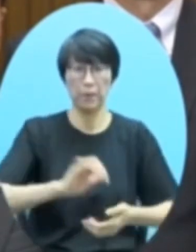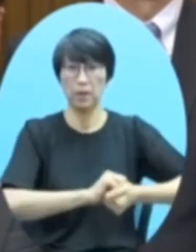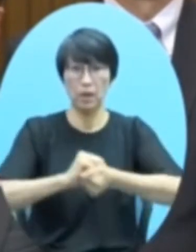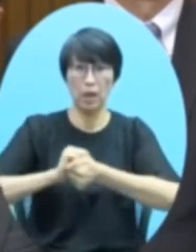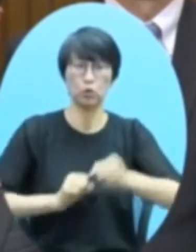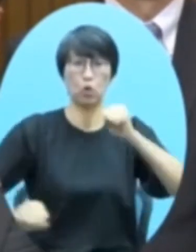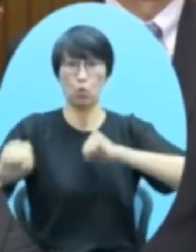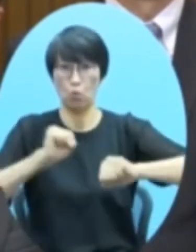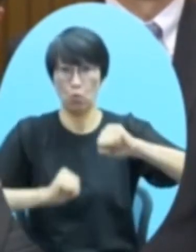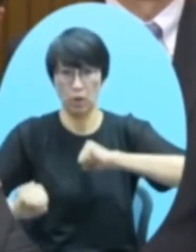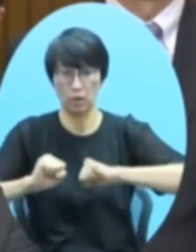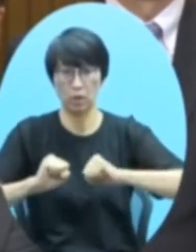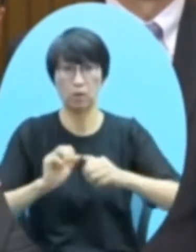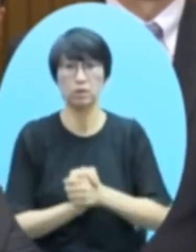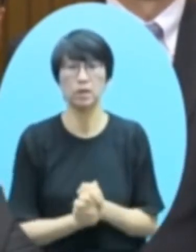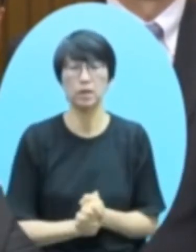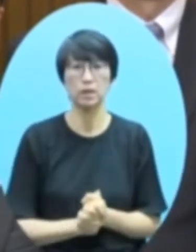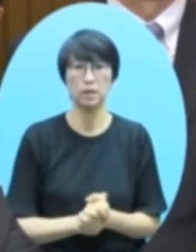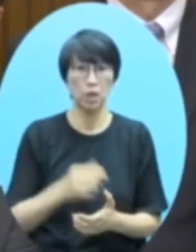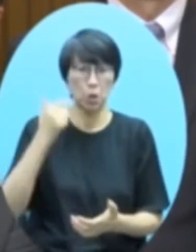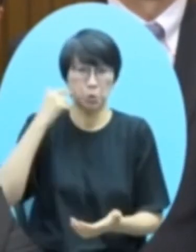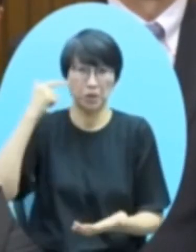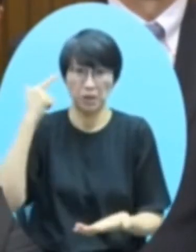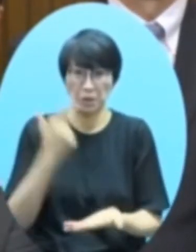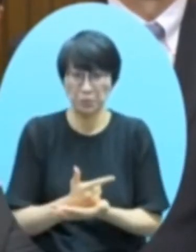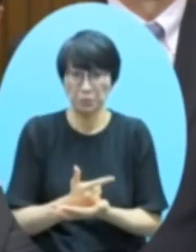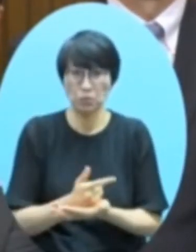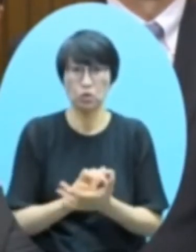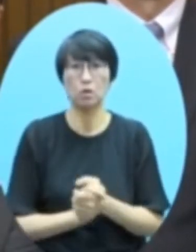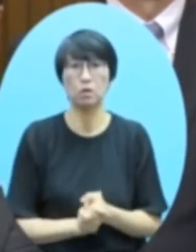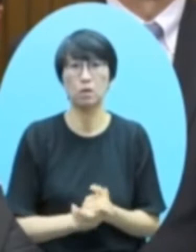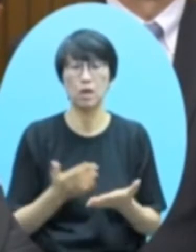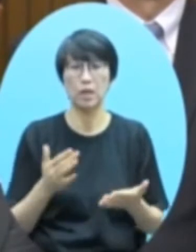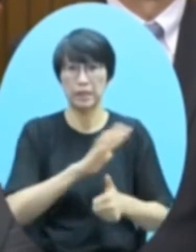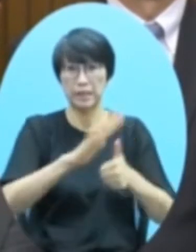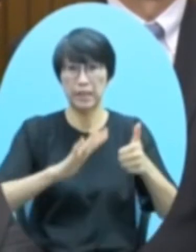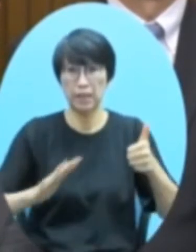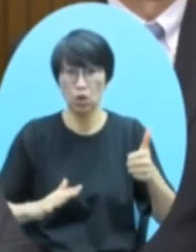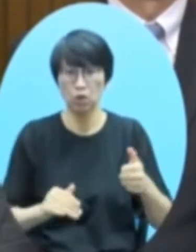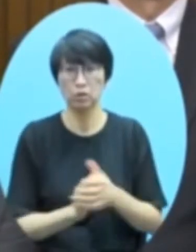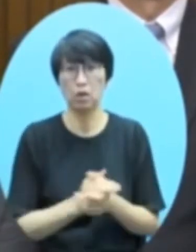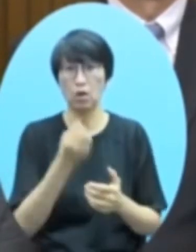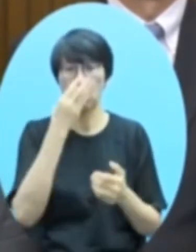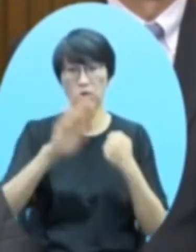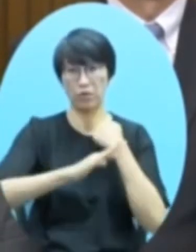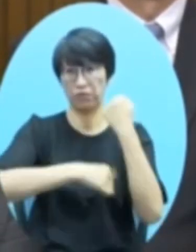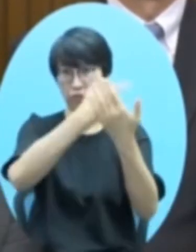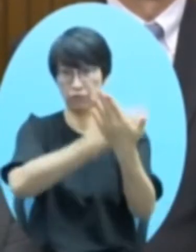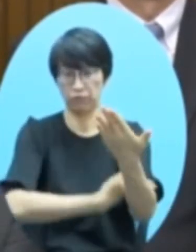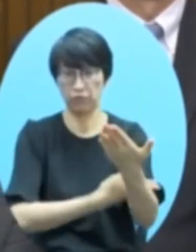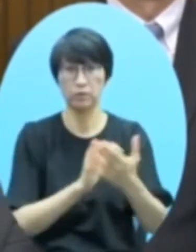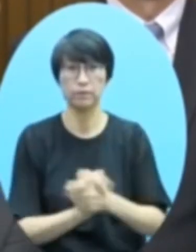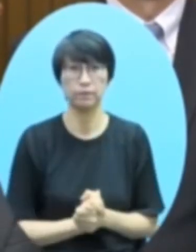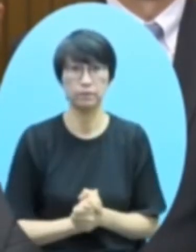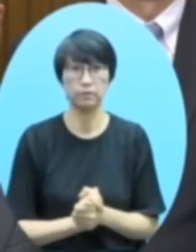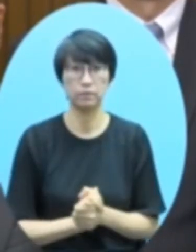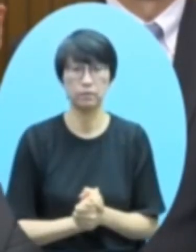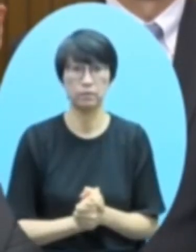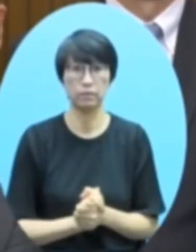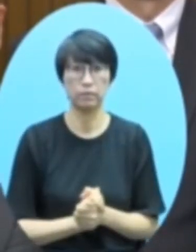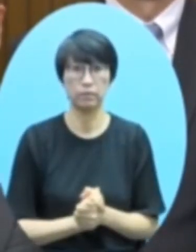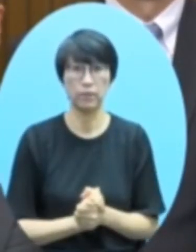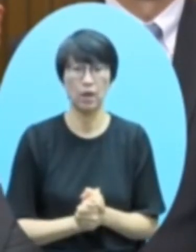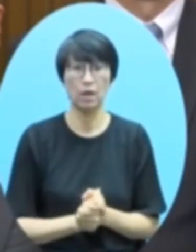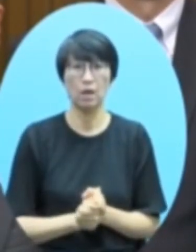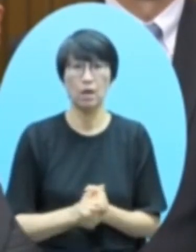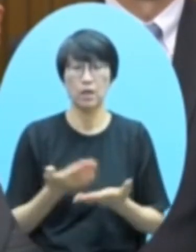movement have seriously undermined Hong Kong's law and order and are pushing our